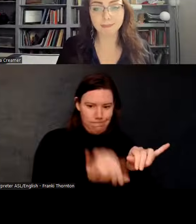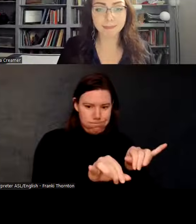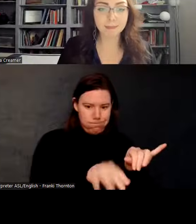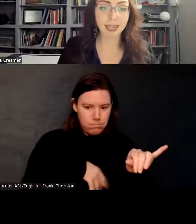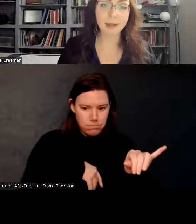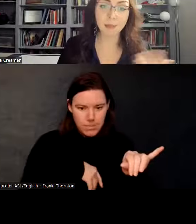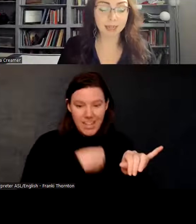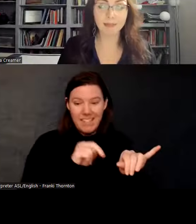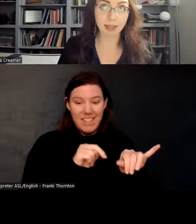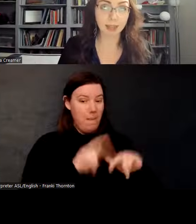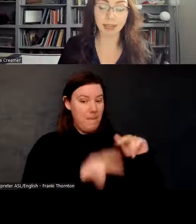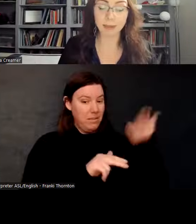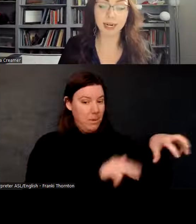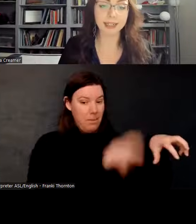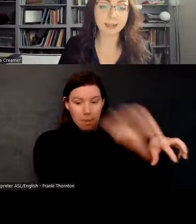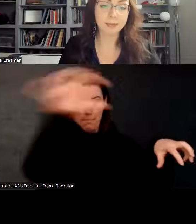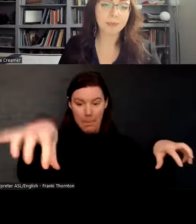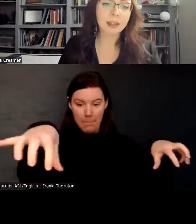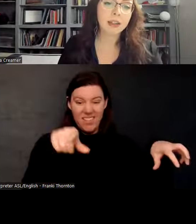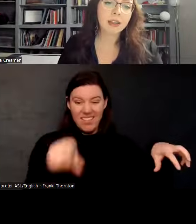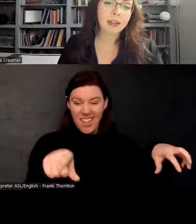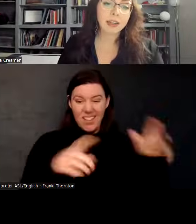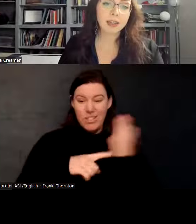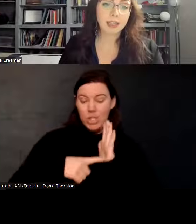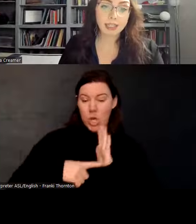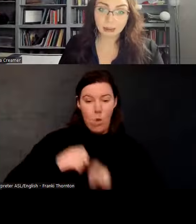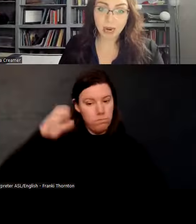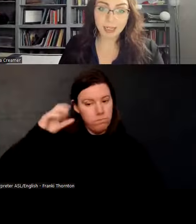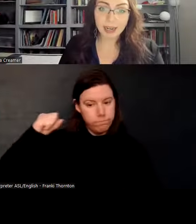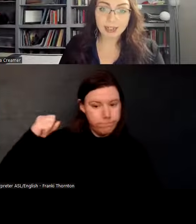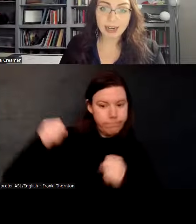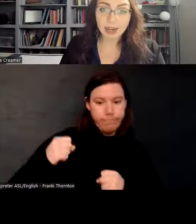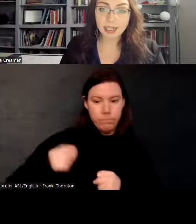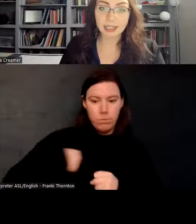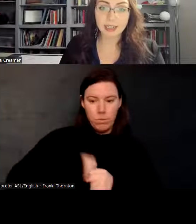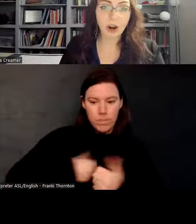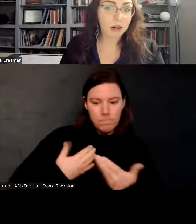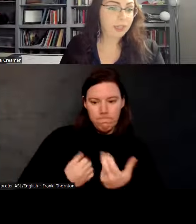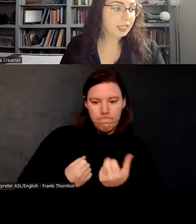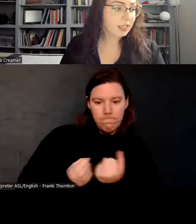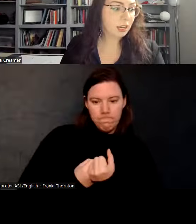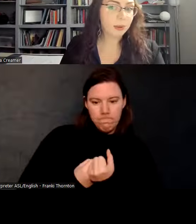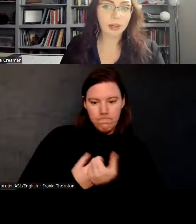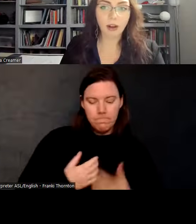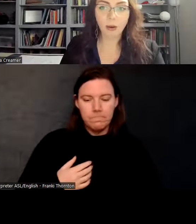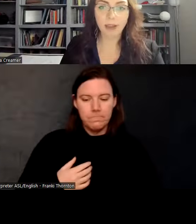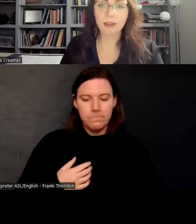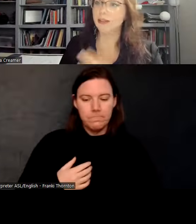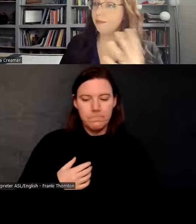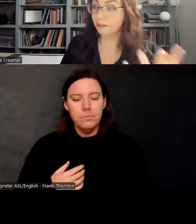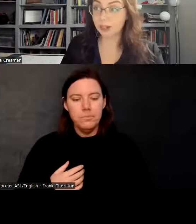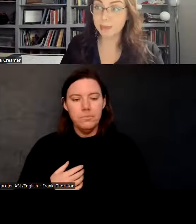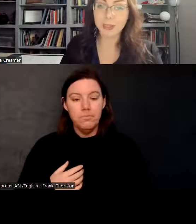loyalties and the might that lie behind it. Certainly the propaganda inherent in the carvings going along